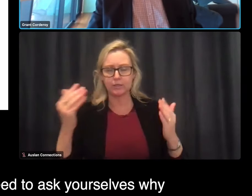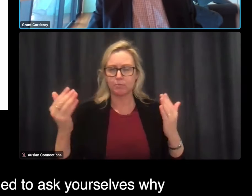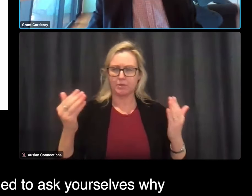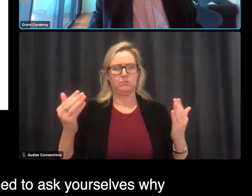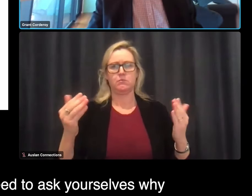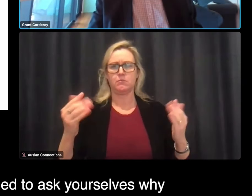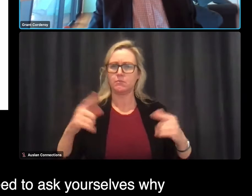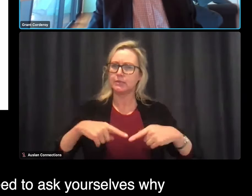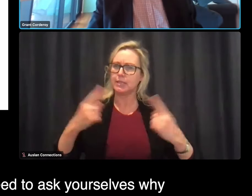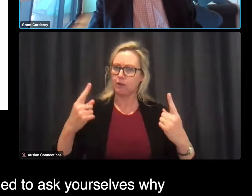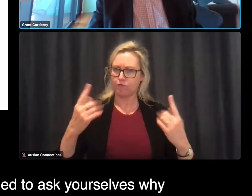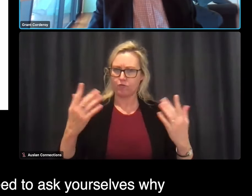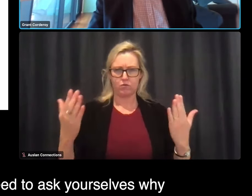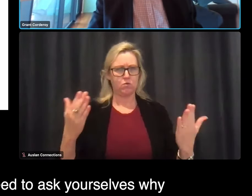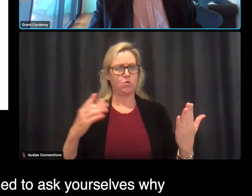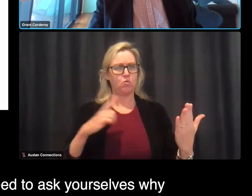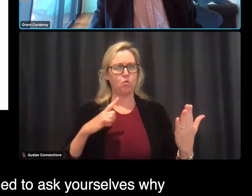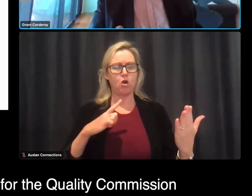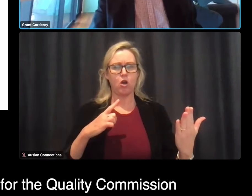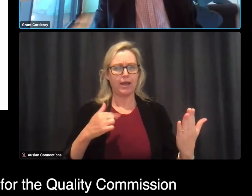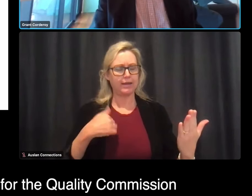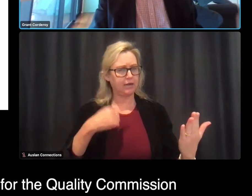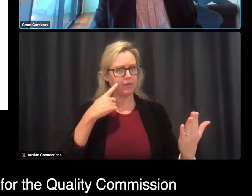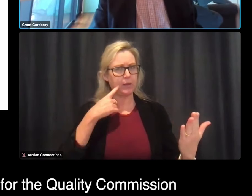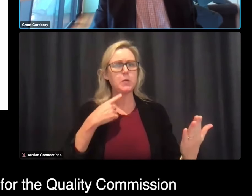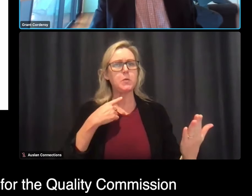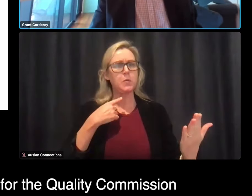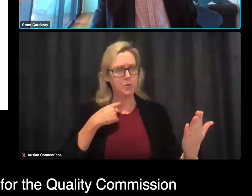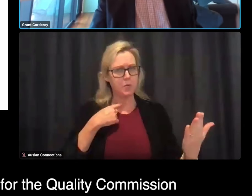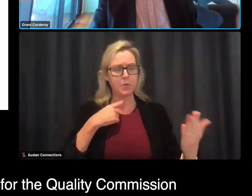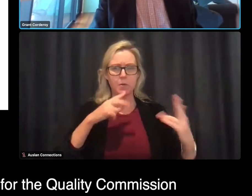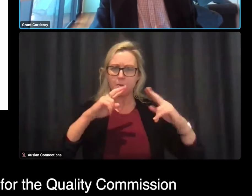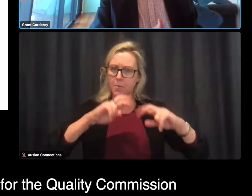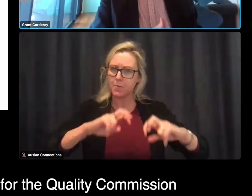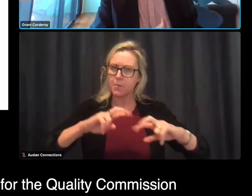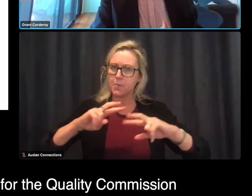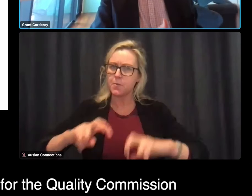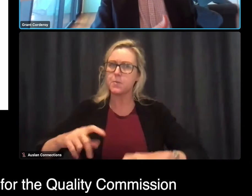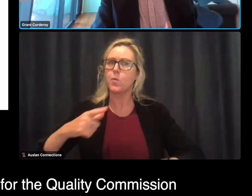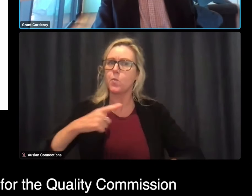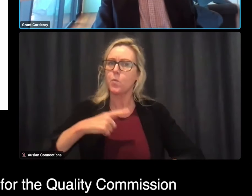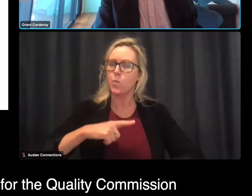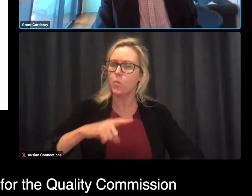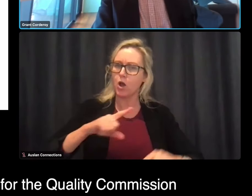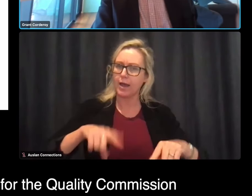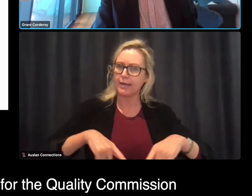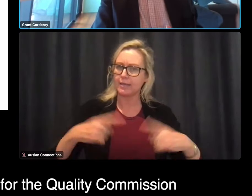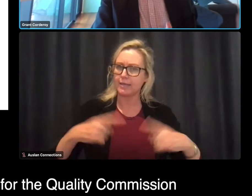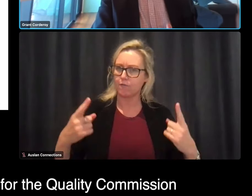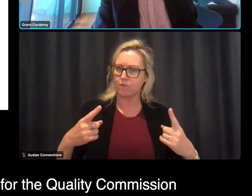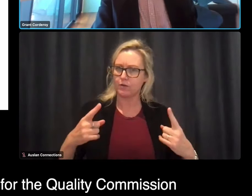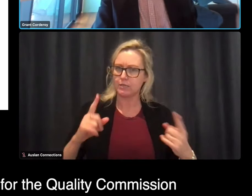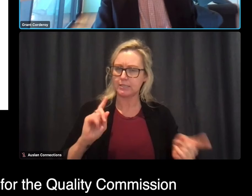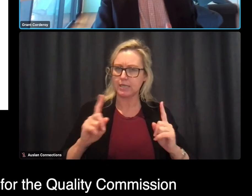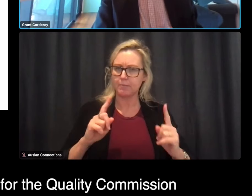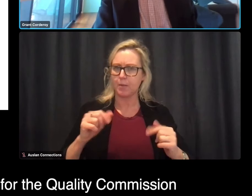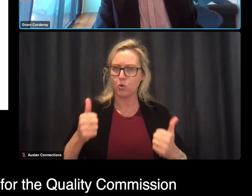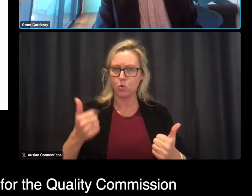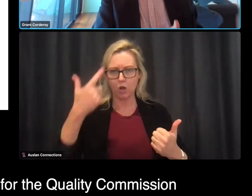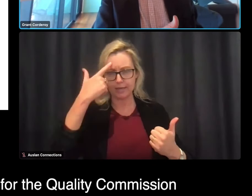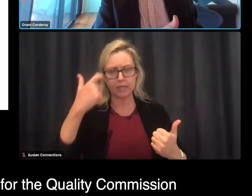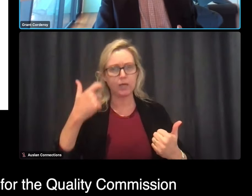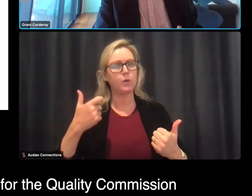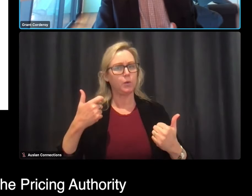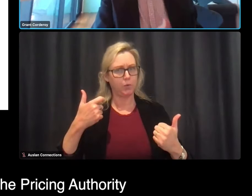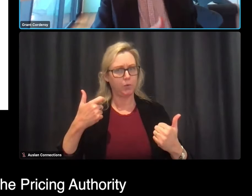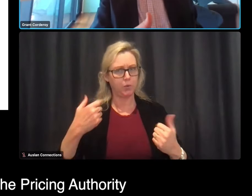to ask yourselves why, because it's likely to be a flag for the